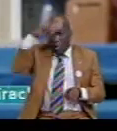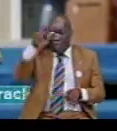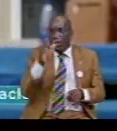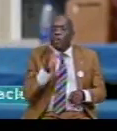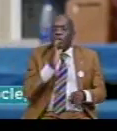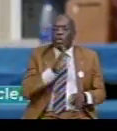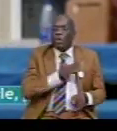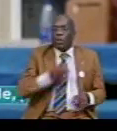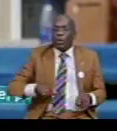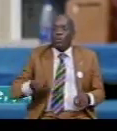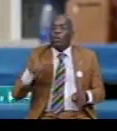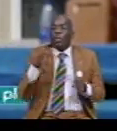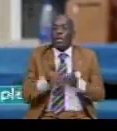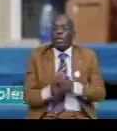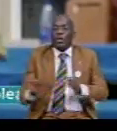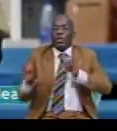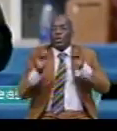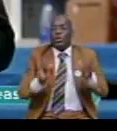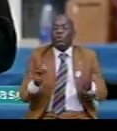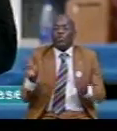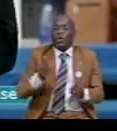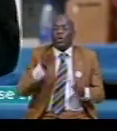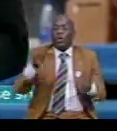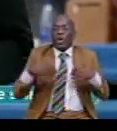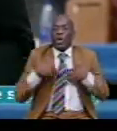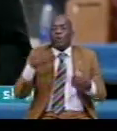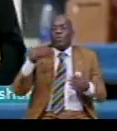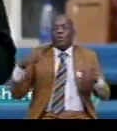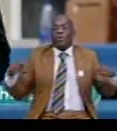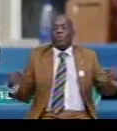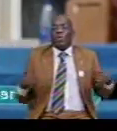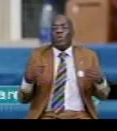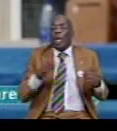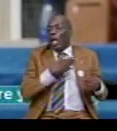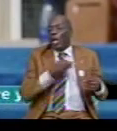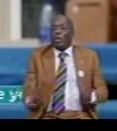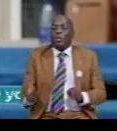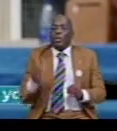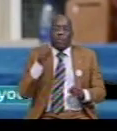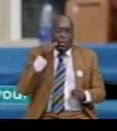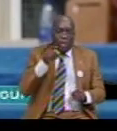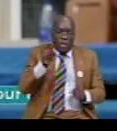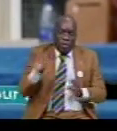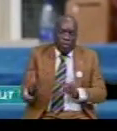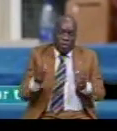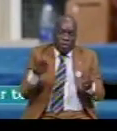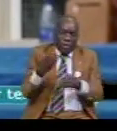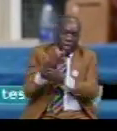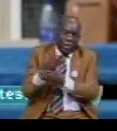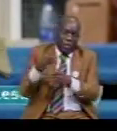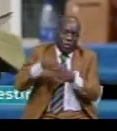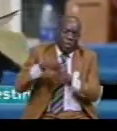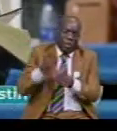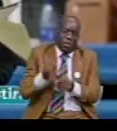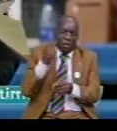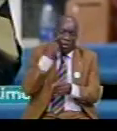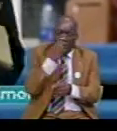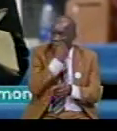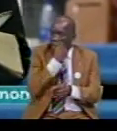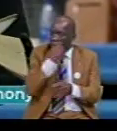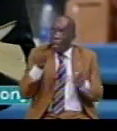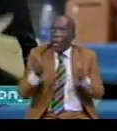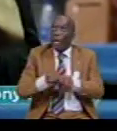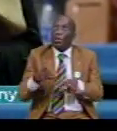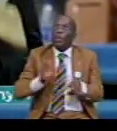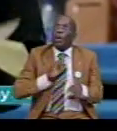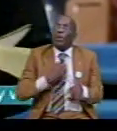kana ikan soke mo gbe owo mi mo fi si ibi oju mi mo si dupe ni owo olorun pe bi baba wa se gba adura